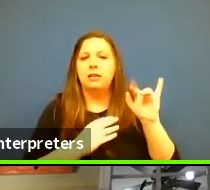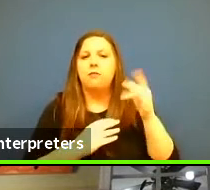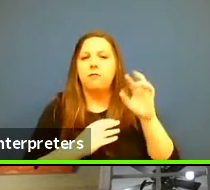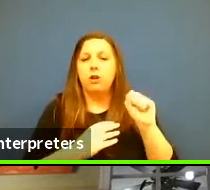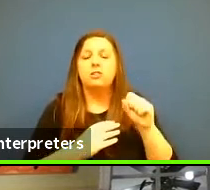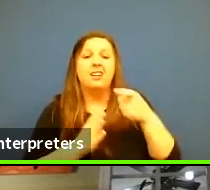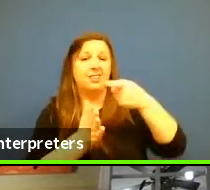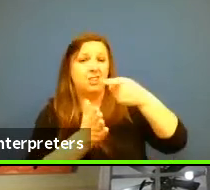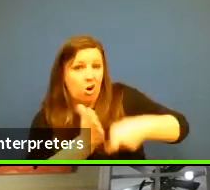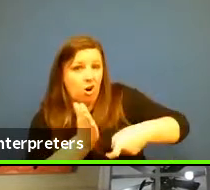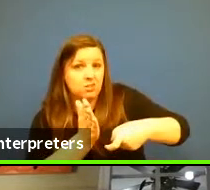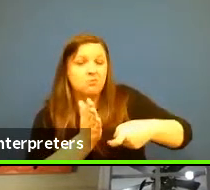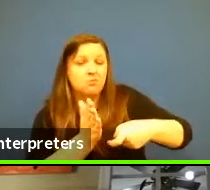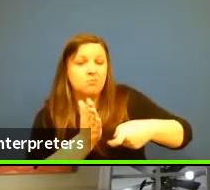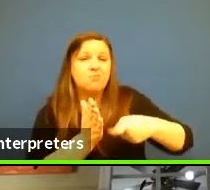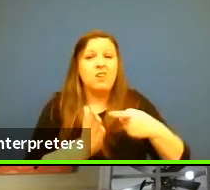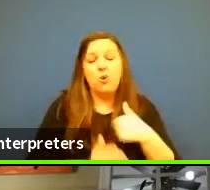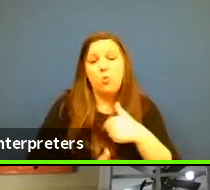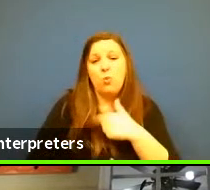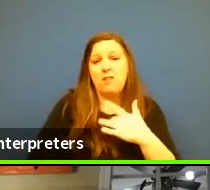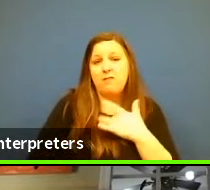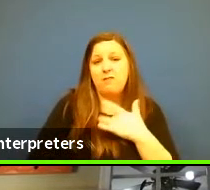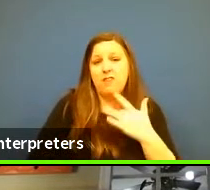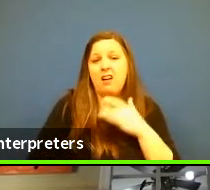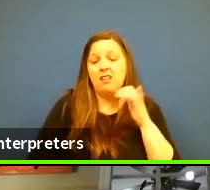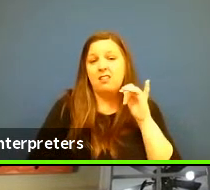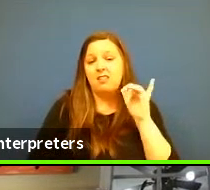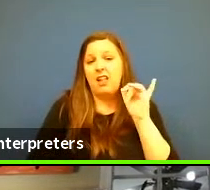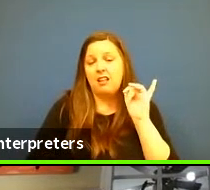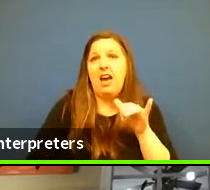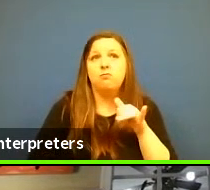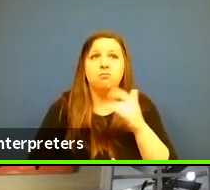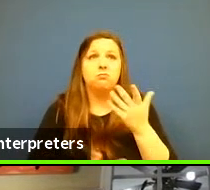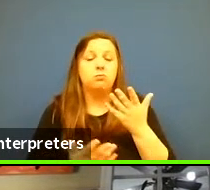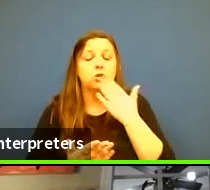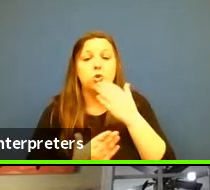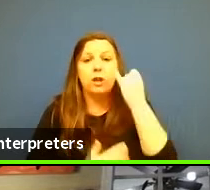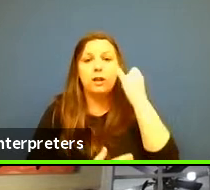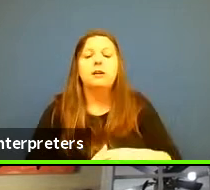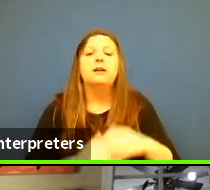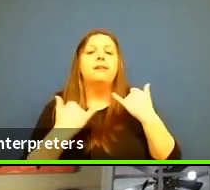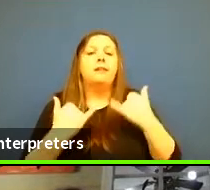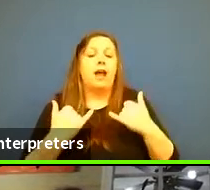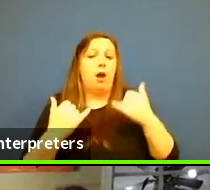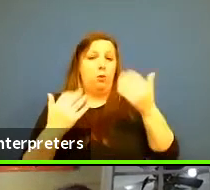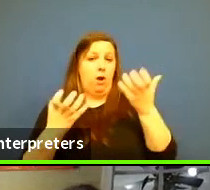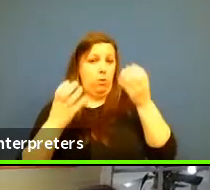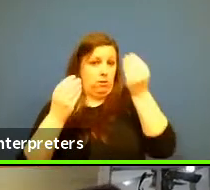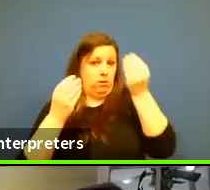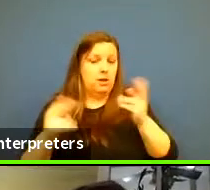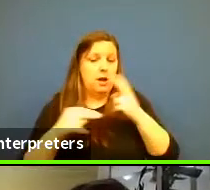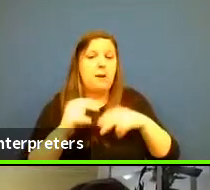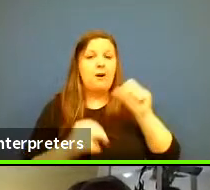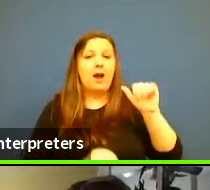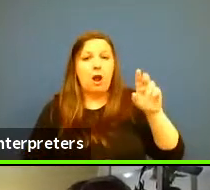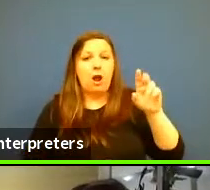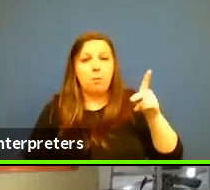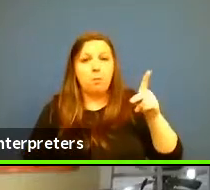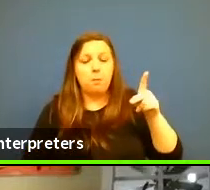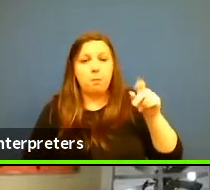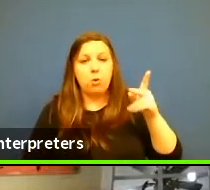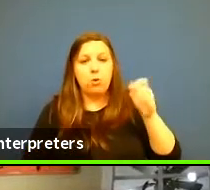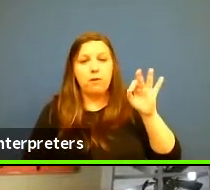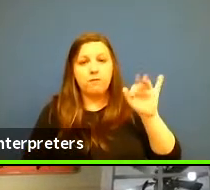standpoint, we felt like that would be the way to go. Now, let me say something about air purifiers. Air purifiers are a